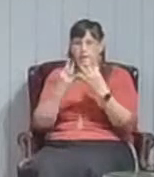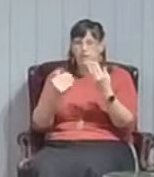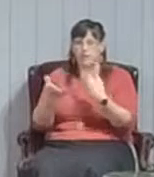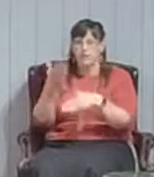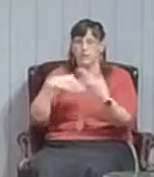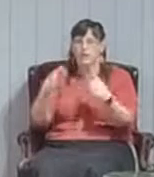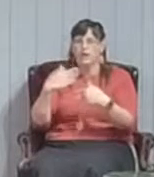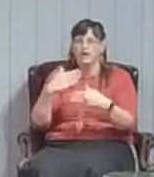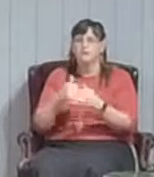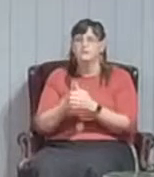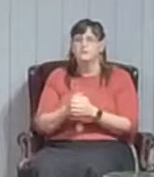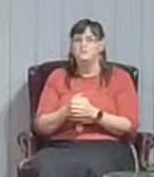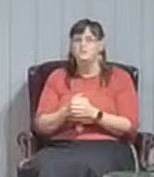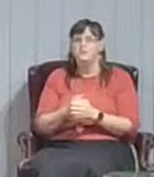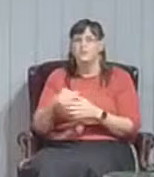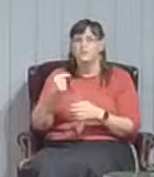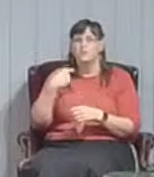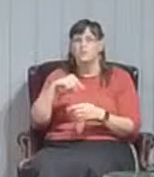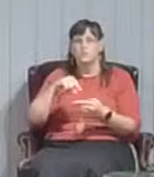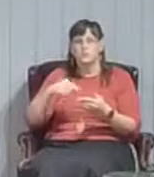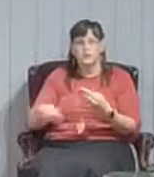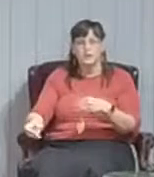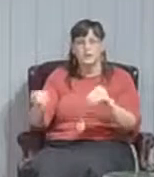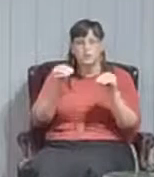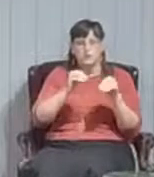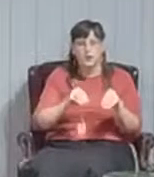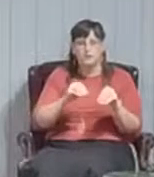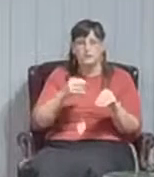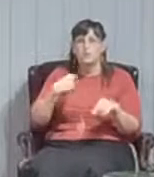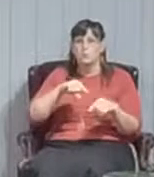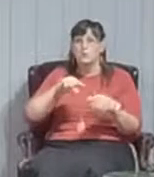to God. And so you were conquered and captured.